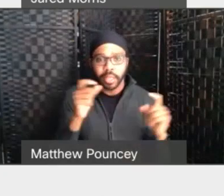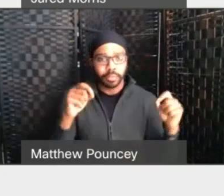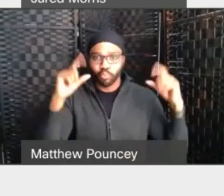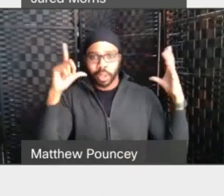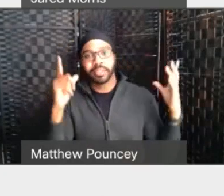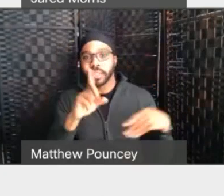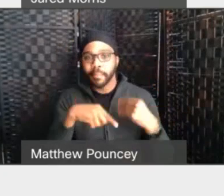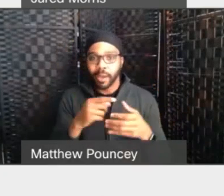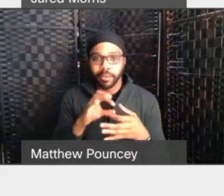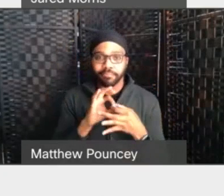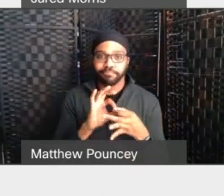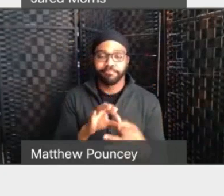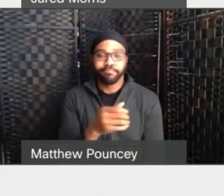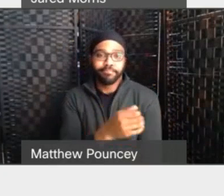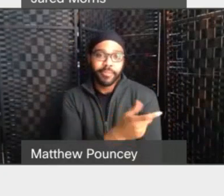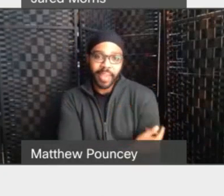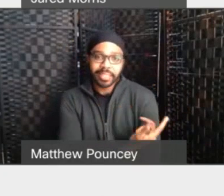about vaccine.